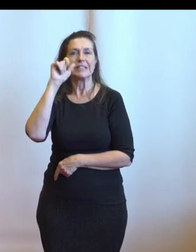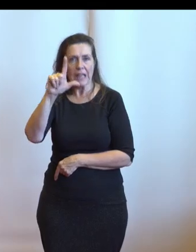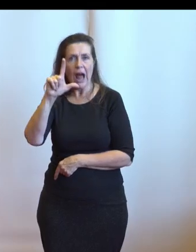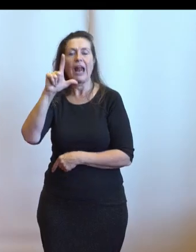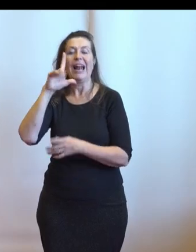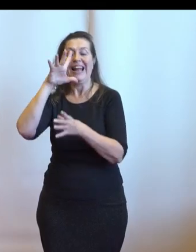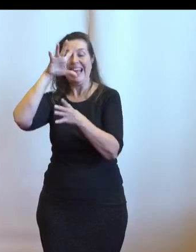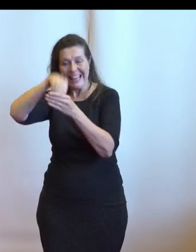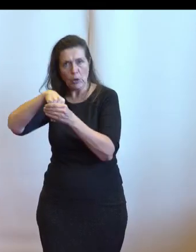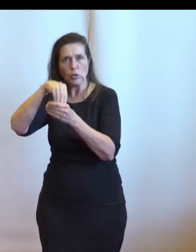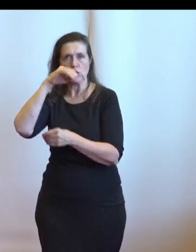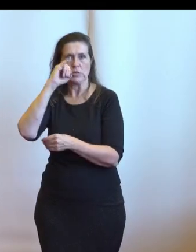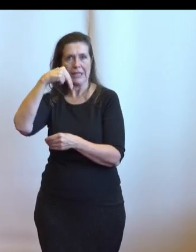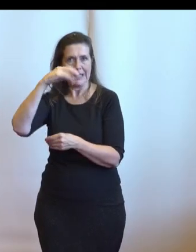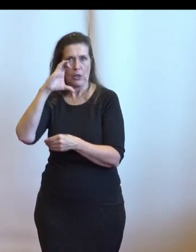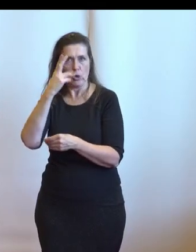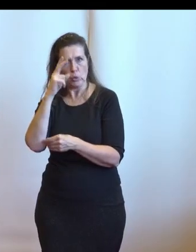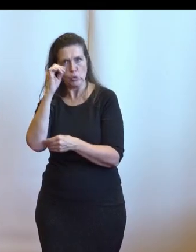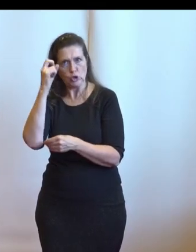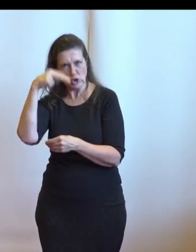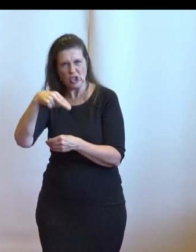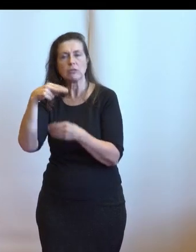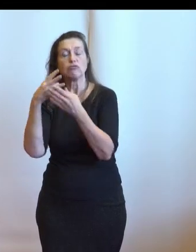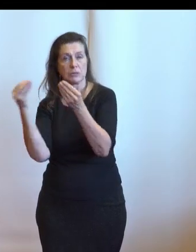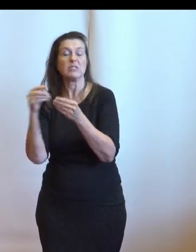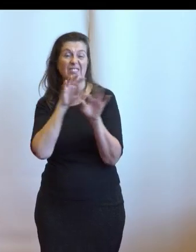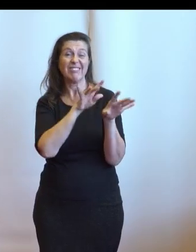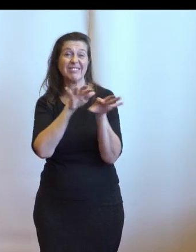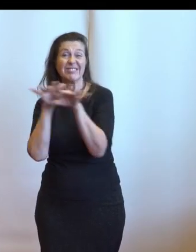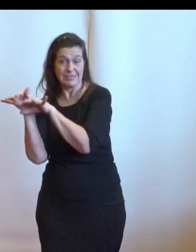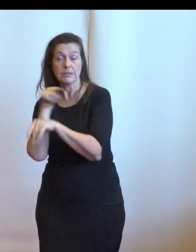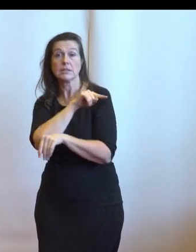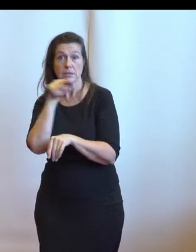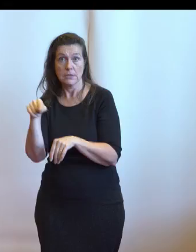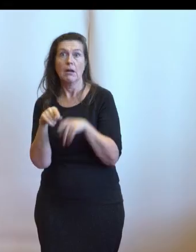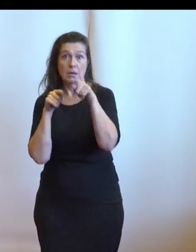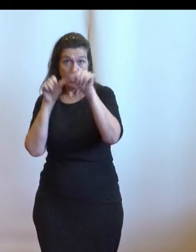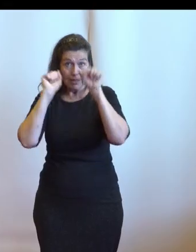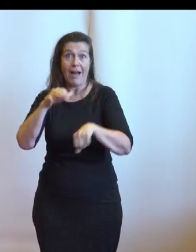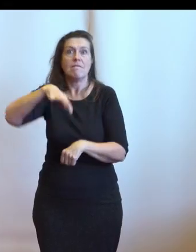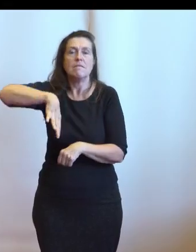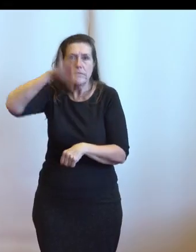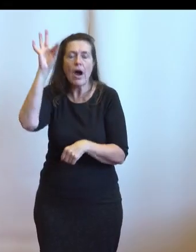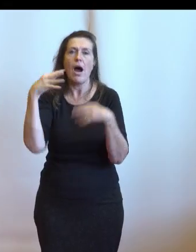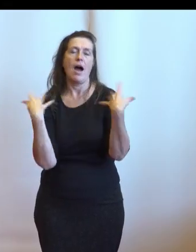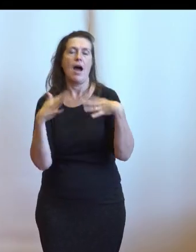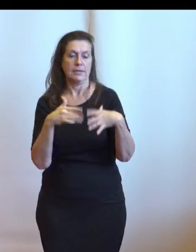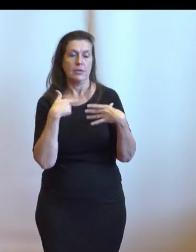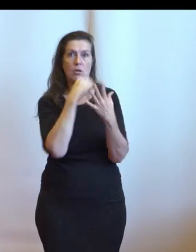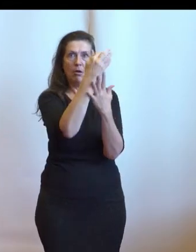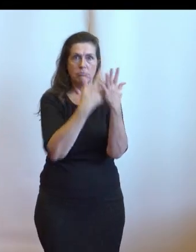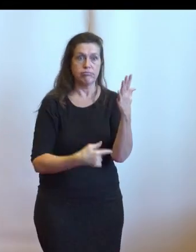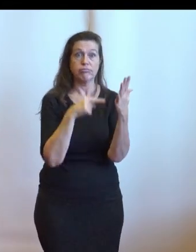Resources. I just want to share with you some of very valuable resources that we share with